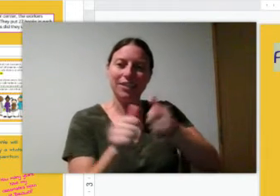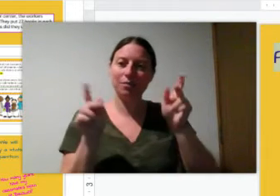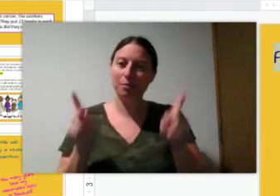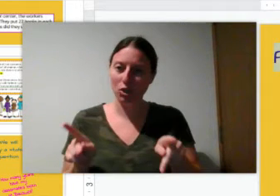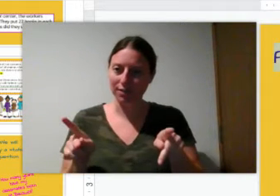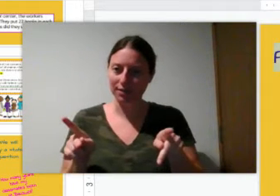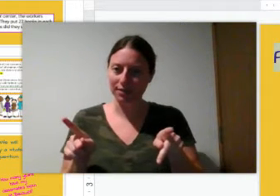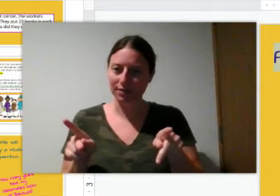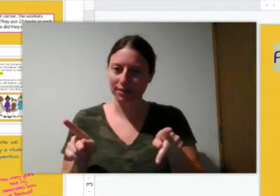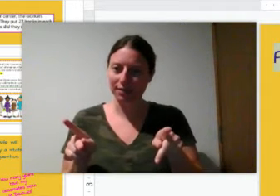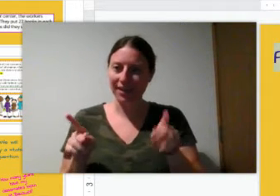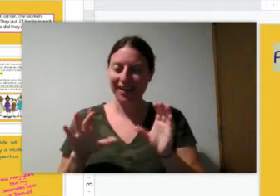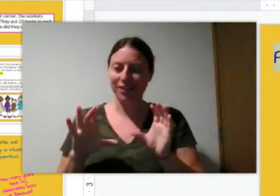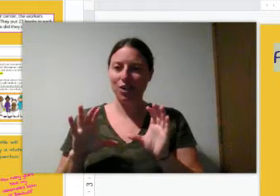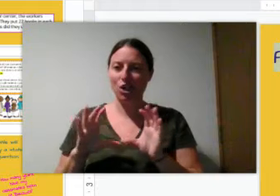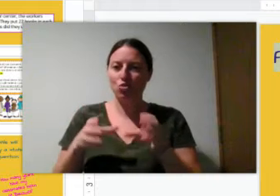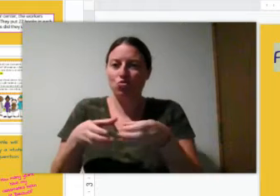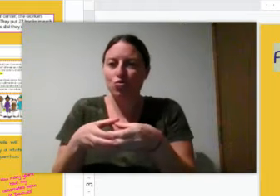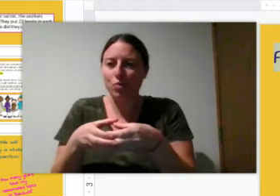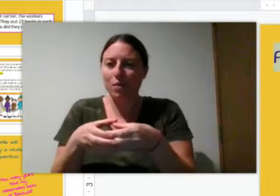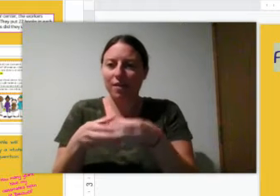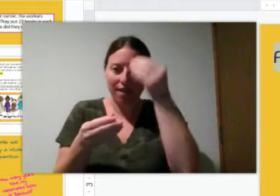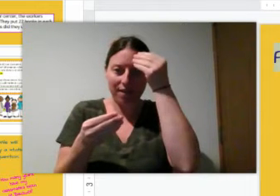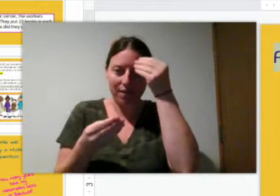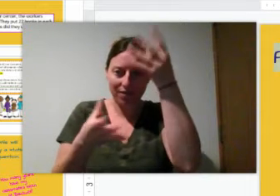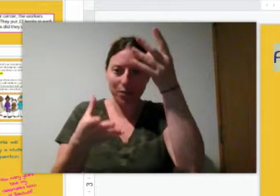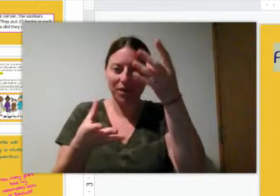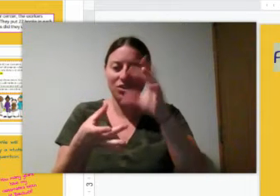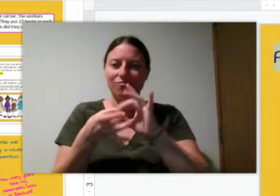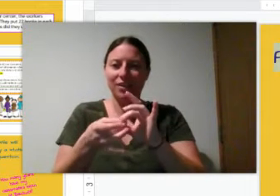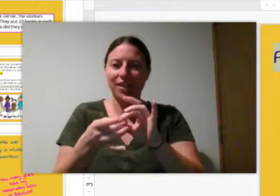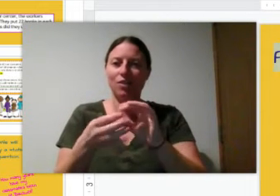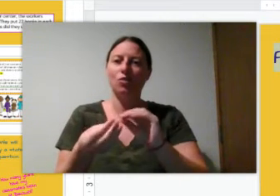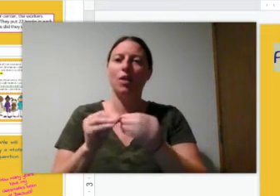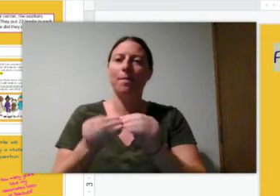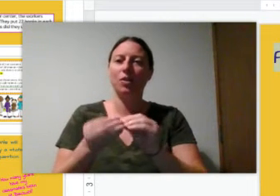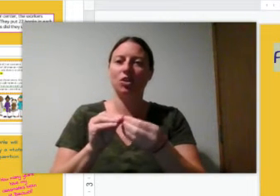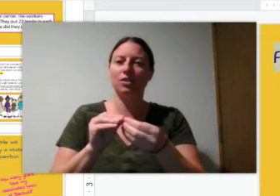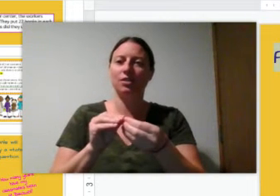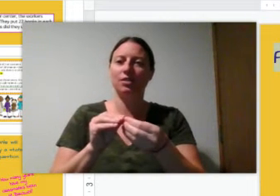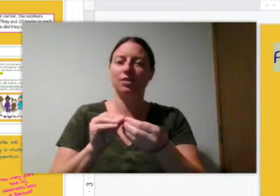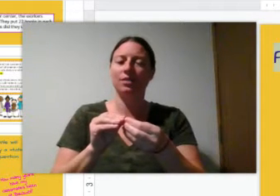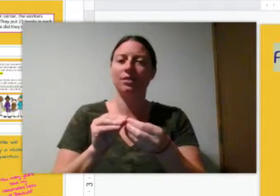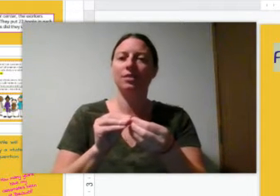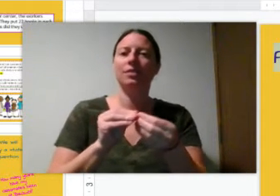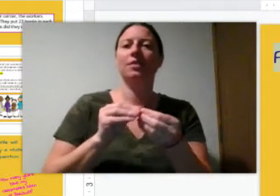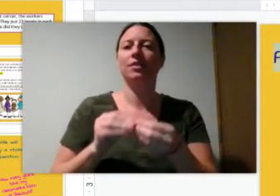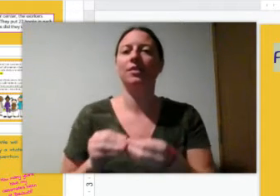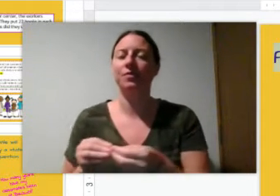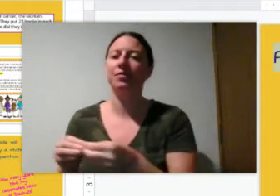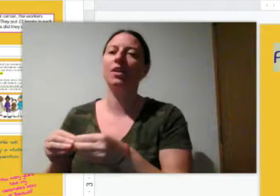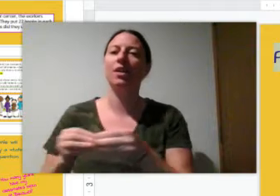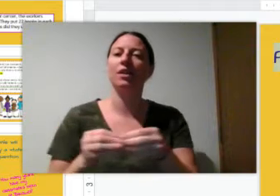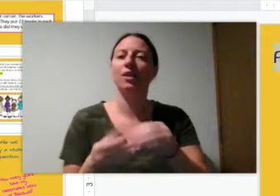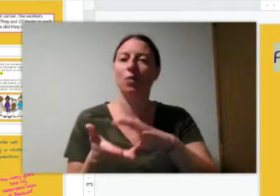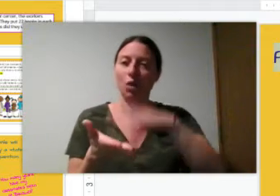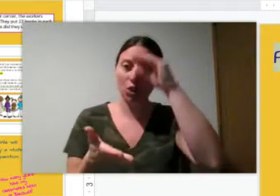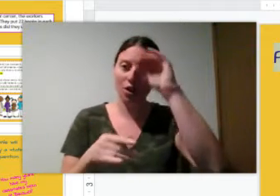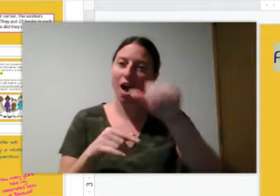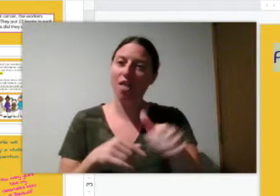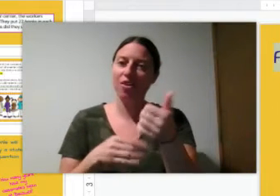set of data that can vary. You will learn other ways to describe a set of data later in this